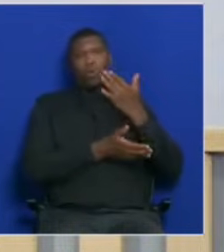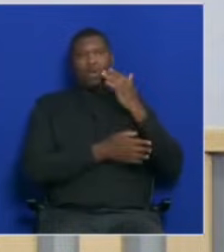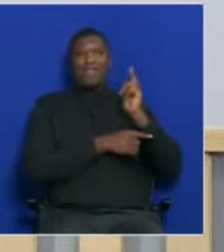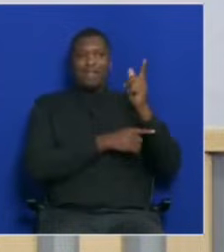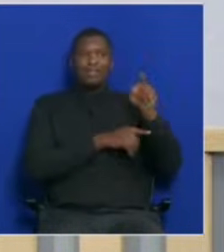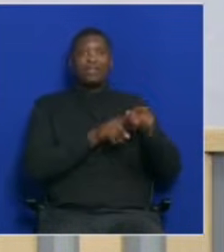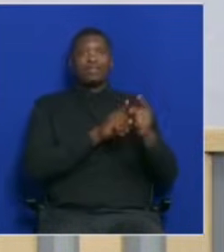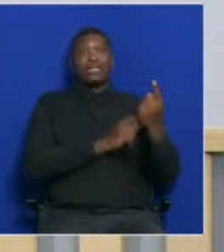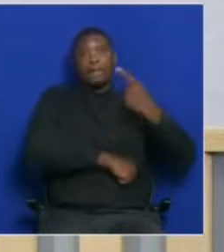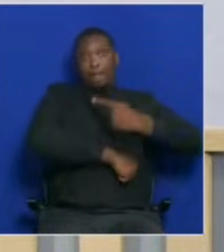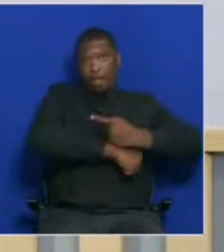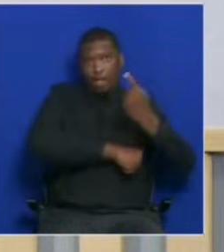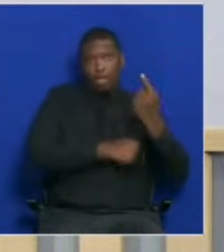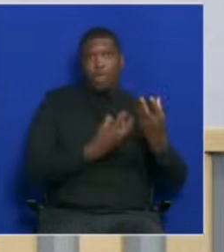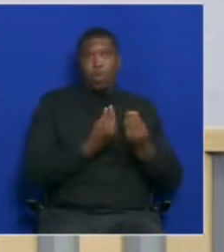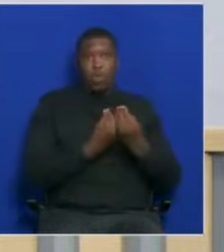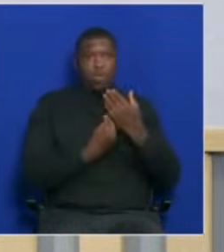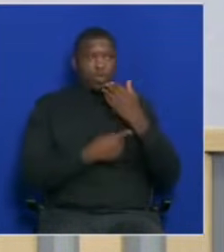Perumal.